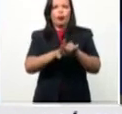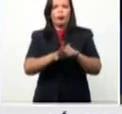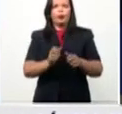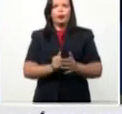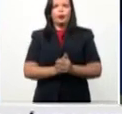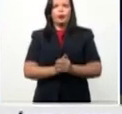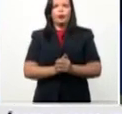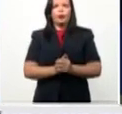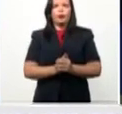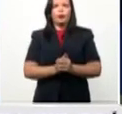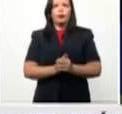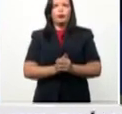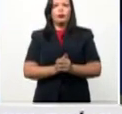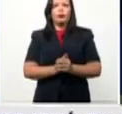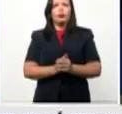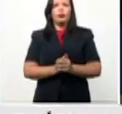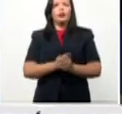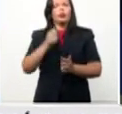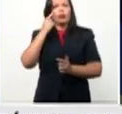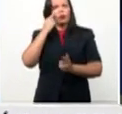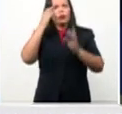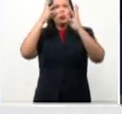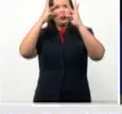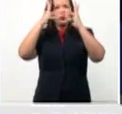totaling an impressive